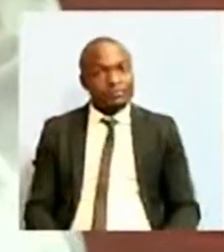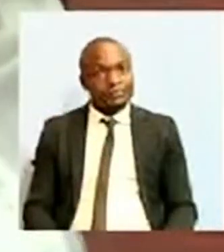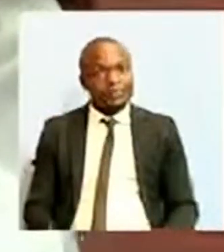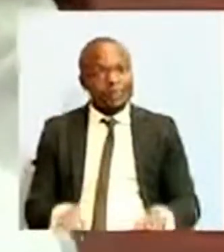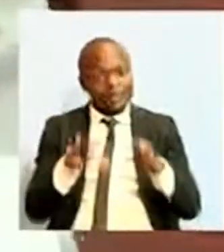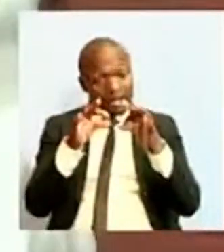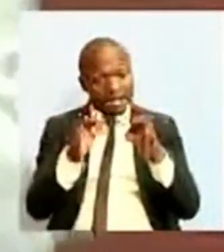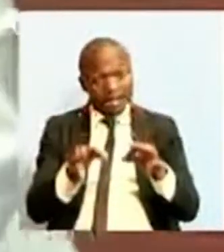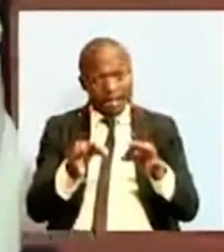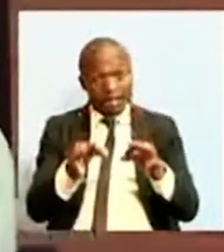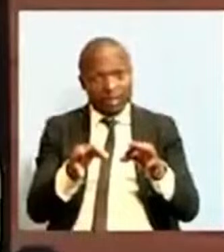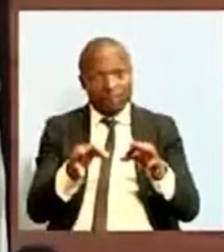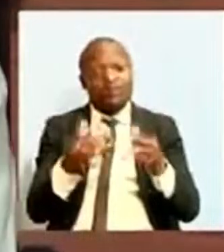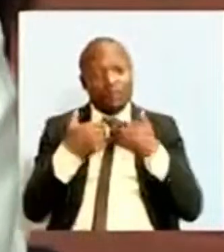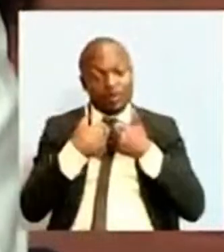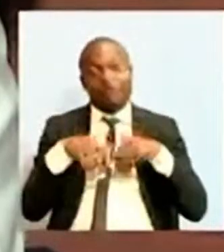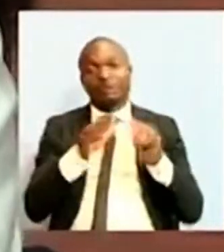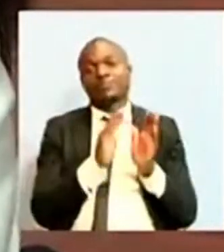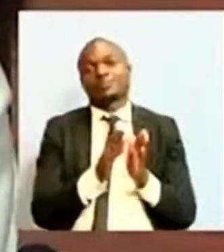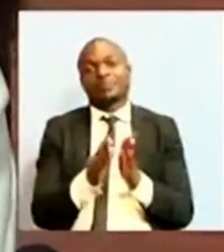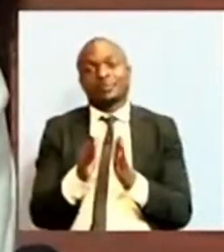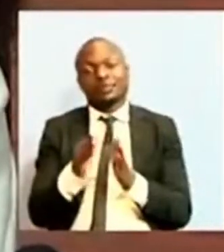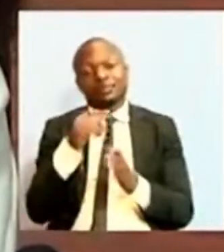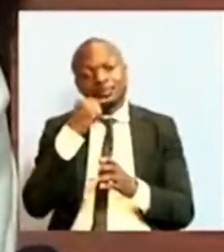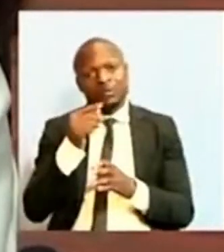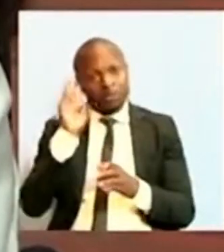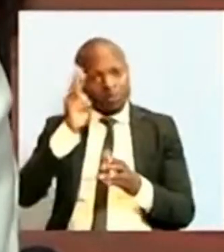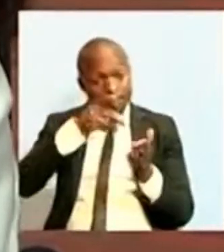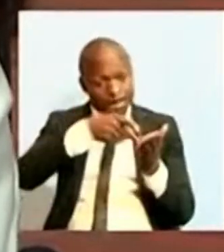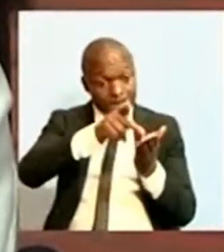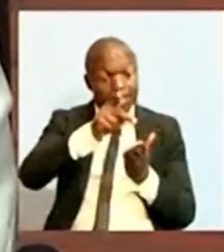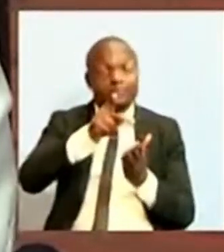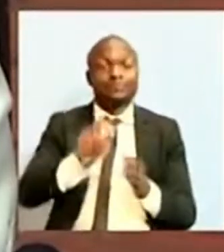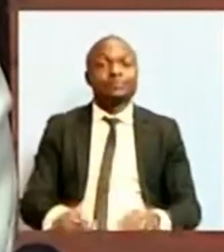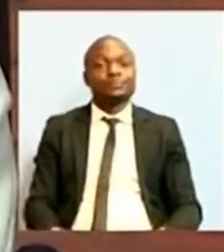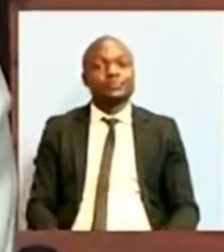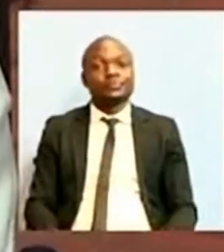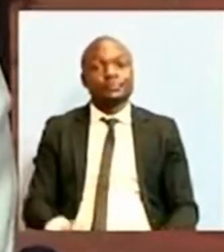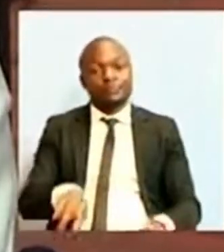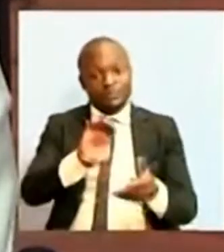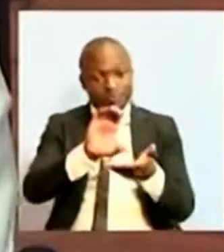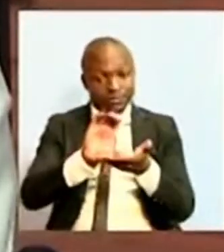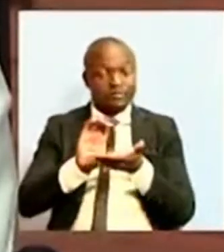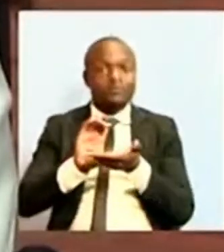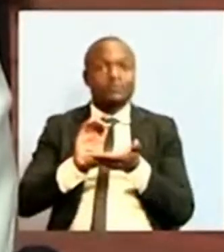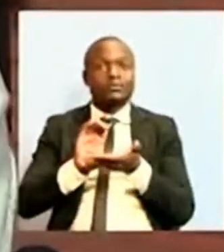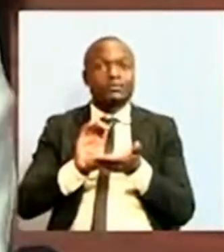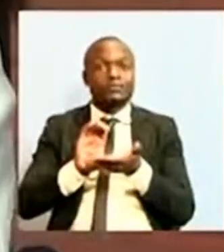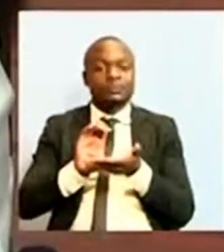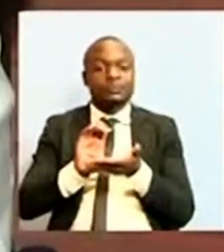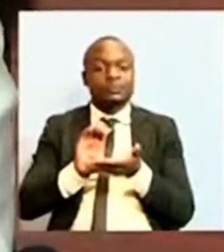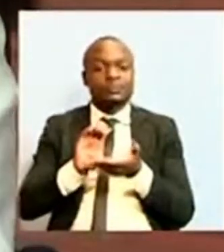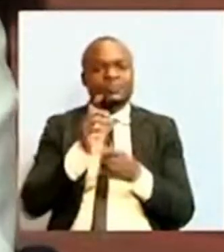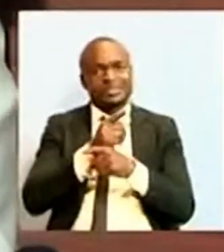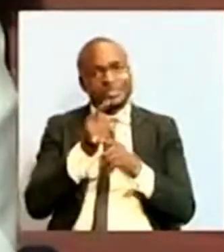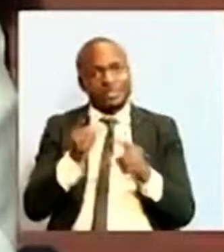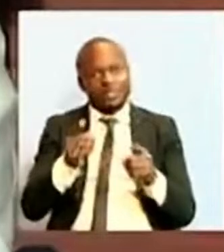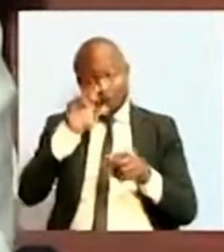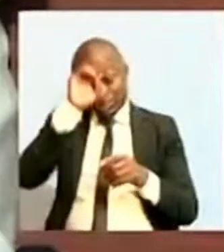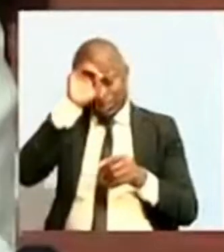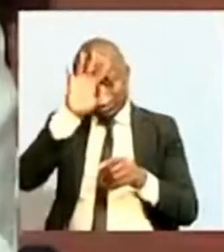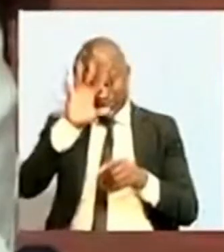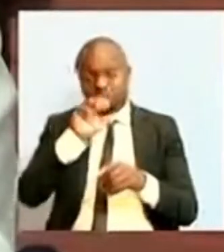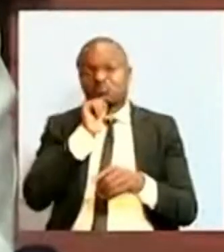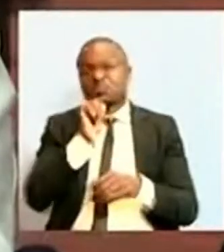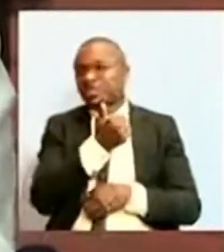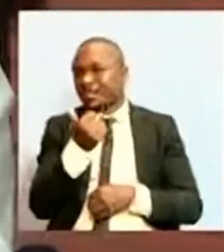you did a workout plan and said we're going to settle the outstanding debts just from the mines, not even